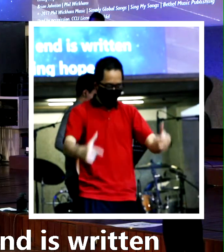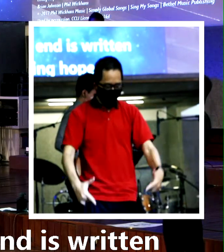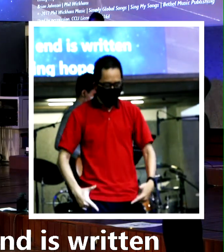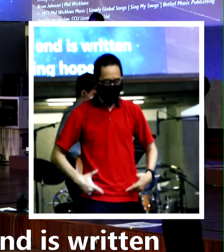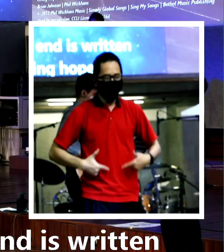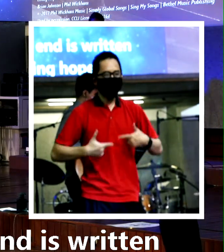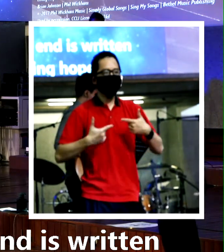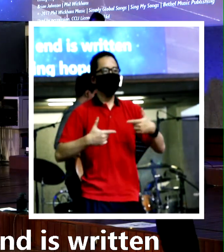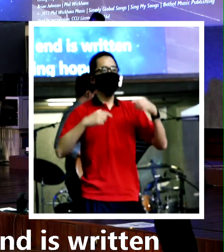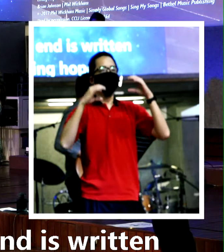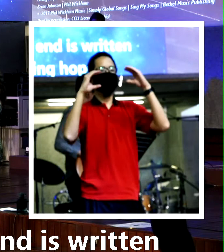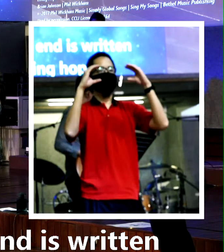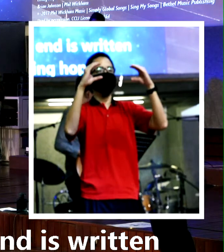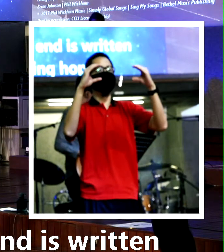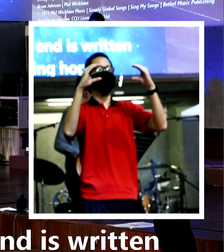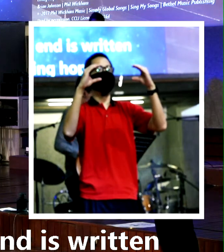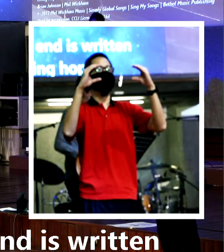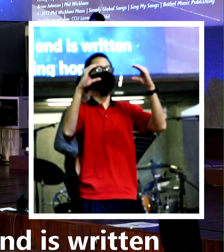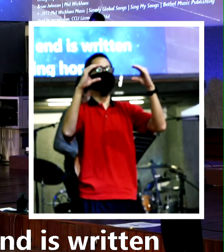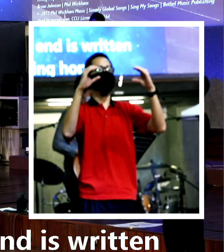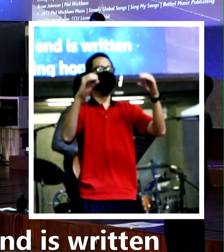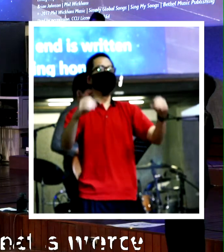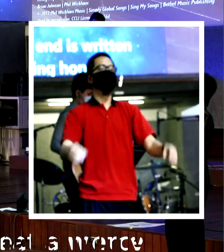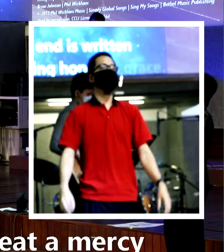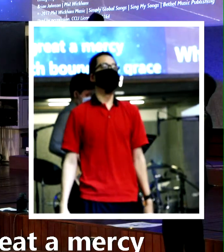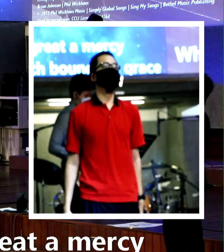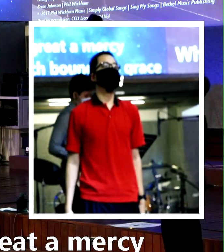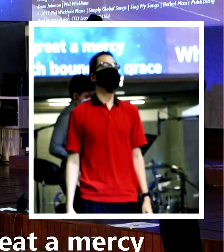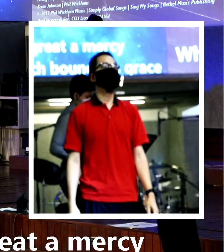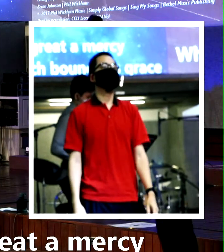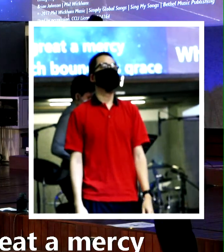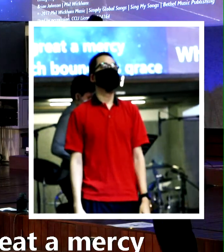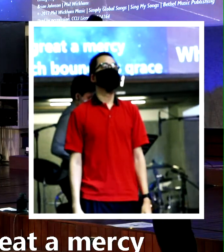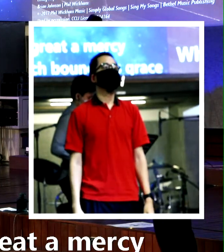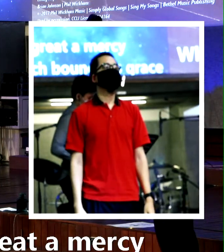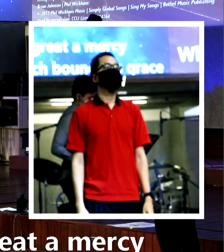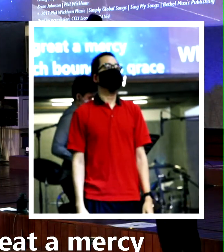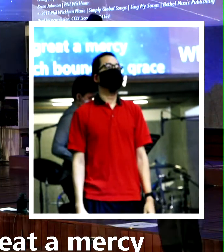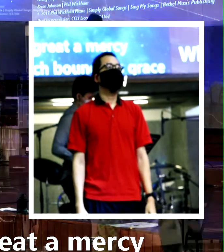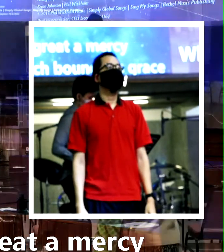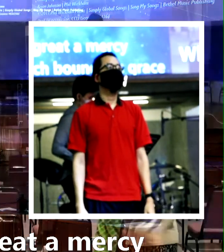my living Lord. Verse 2. Who could imagine?